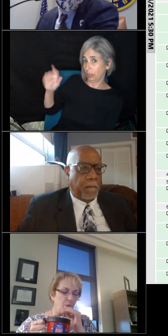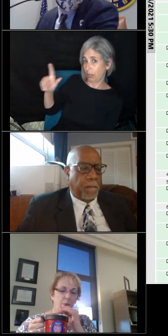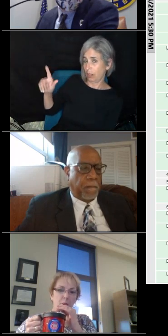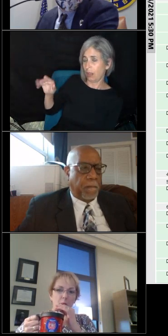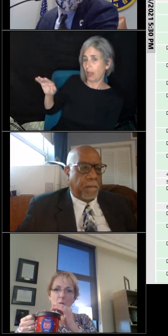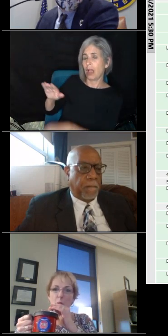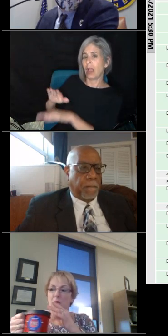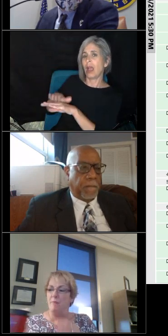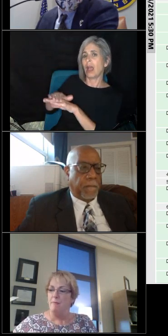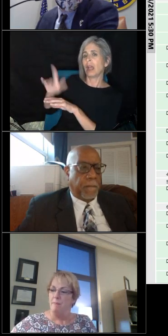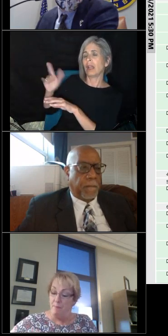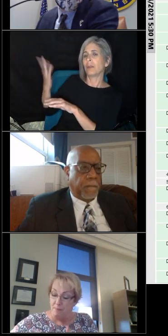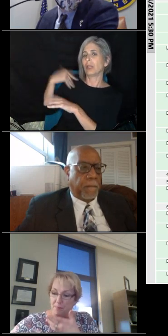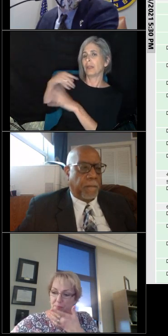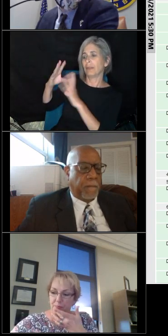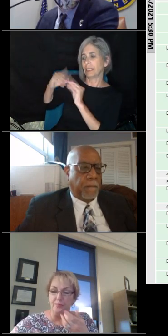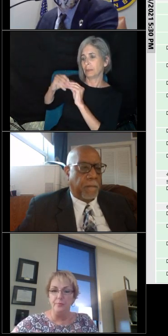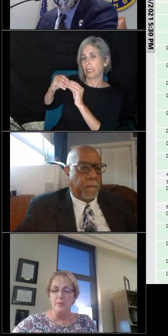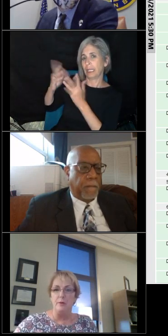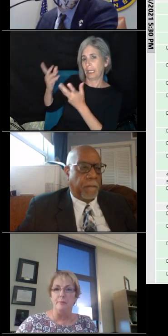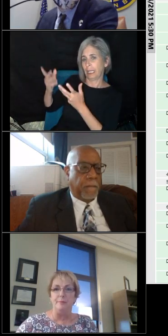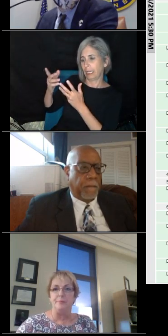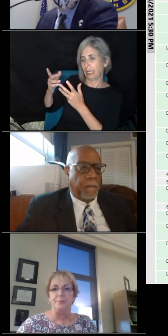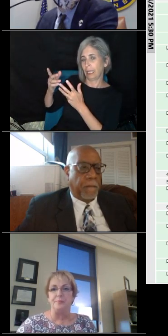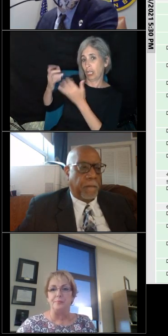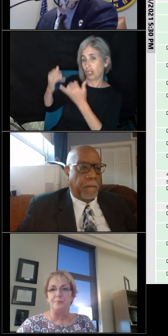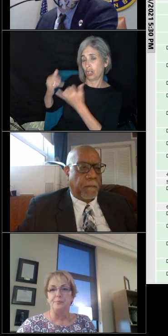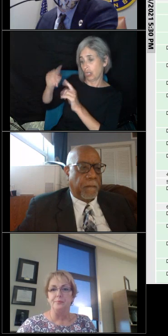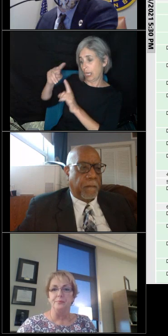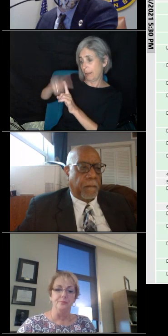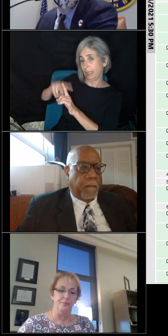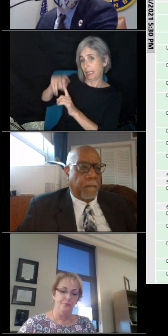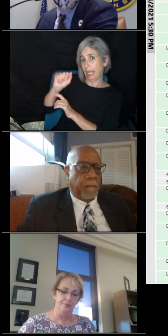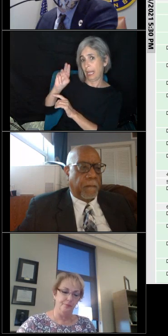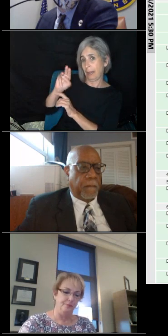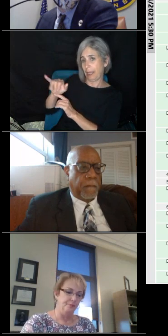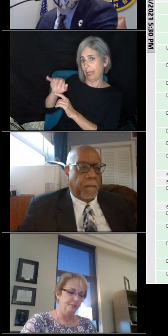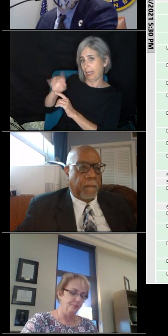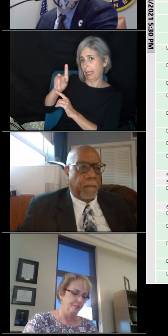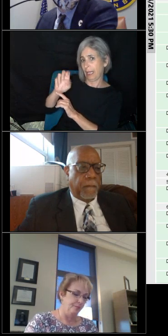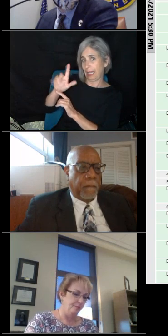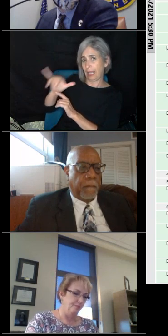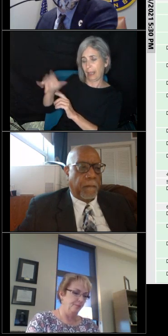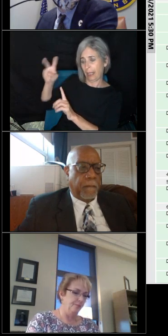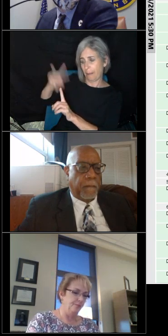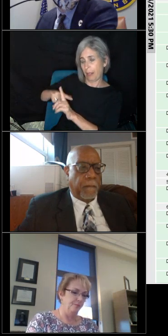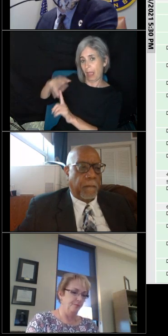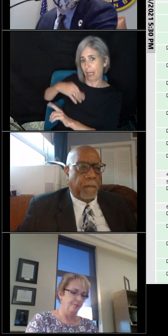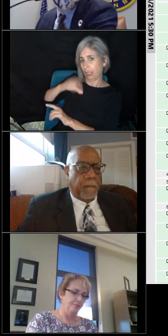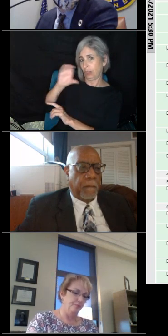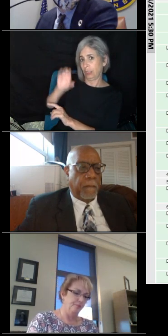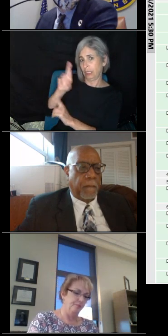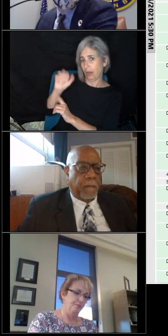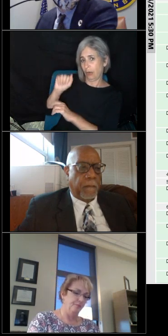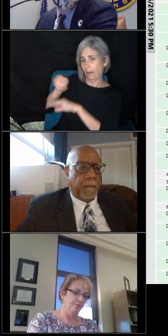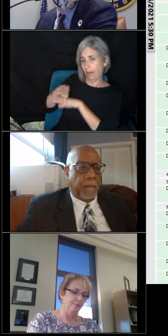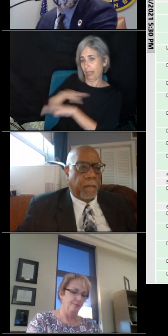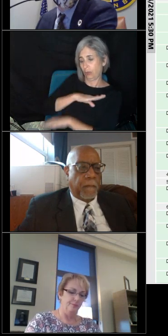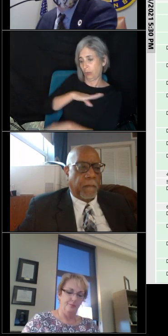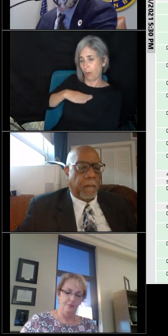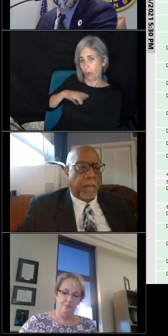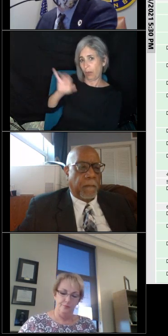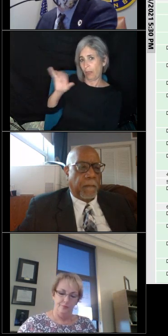packet is from the previous meeting. Our current applicant, Amy Kelly, she applied to the CRA Advisory Board. So